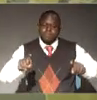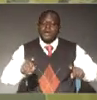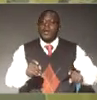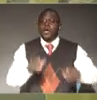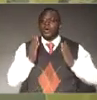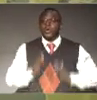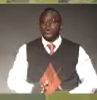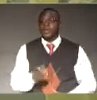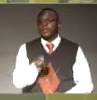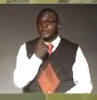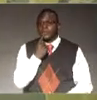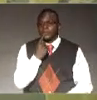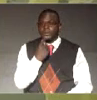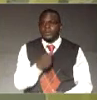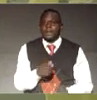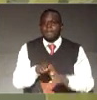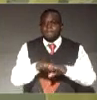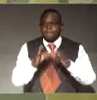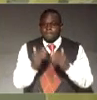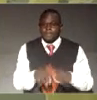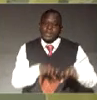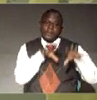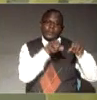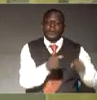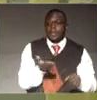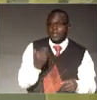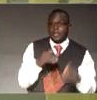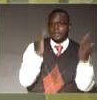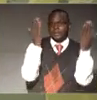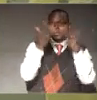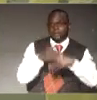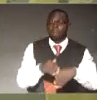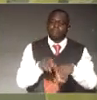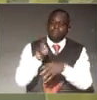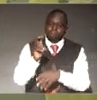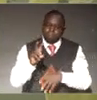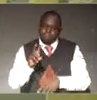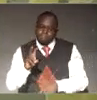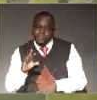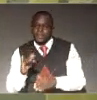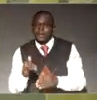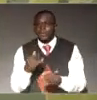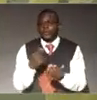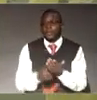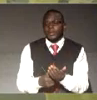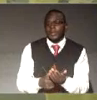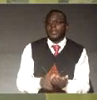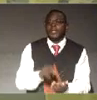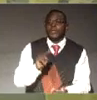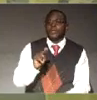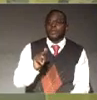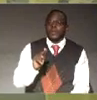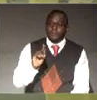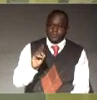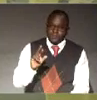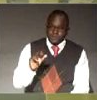and 99 dead body bags were confiscated last night in joint operation conducted by Uganda National Drug Authority and